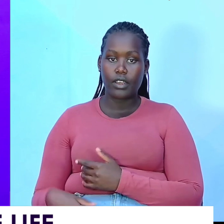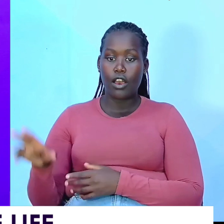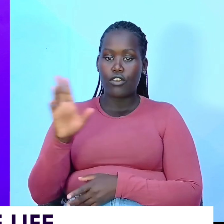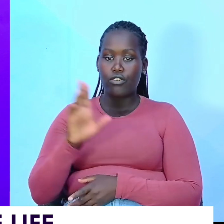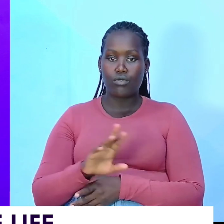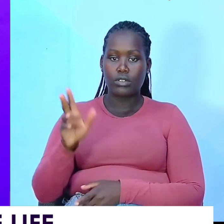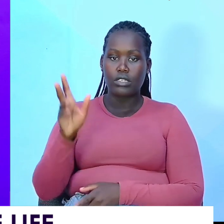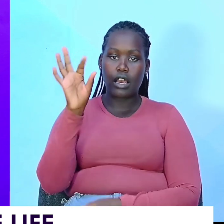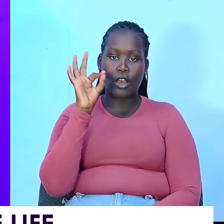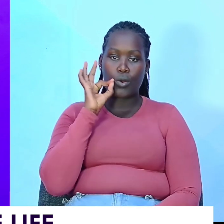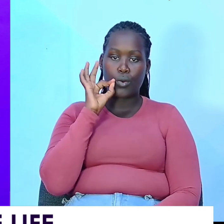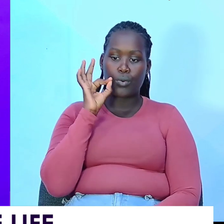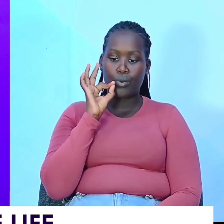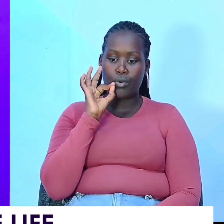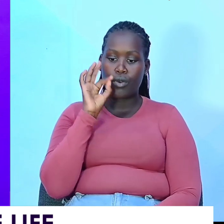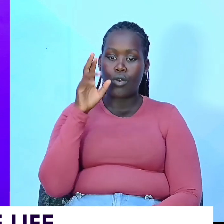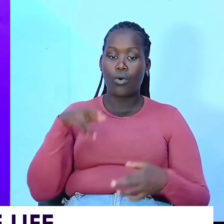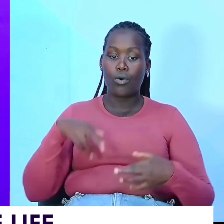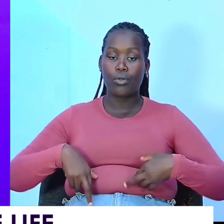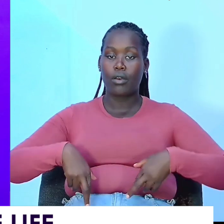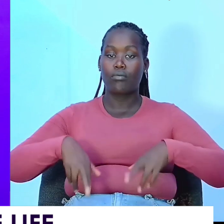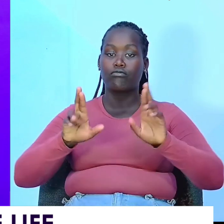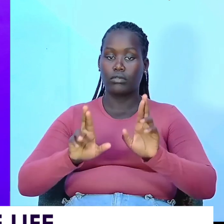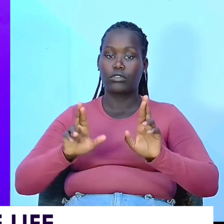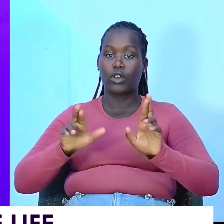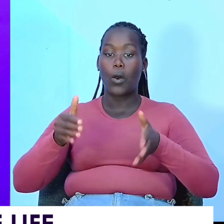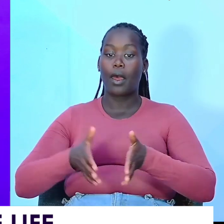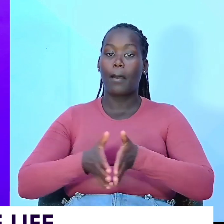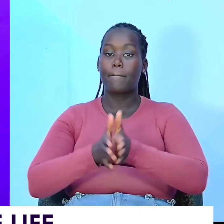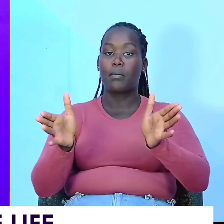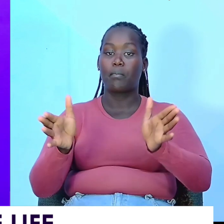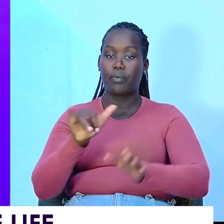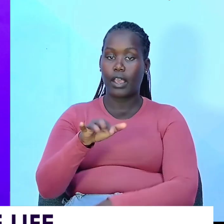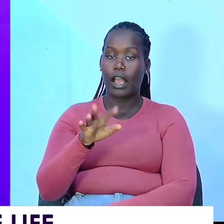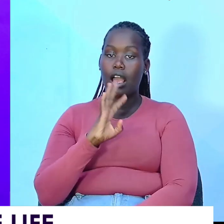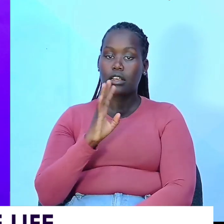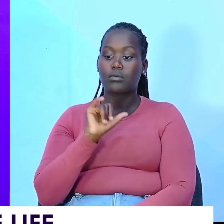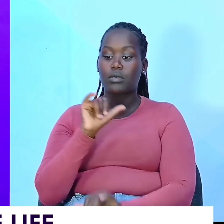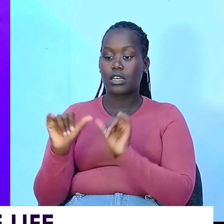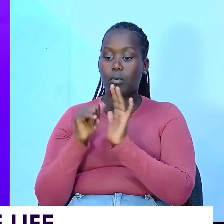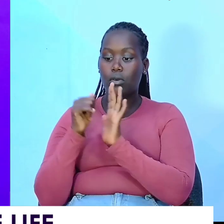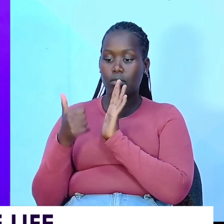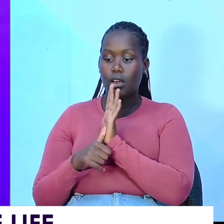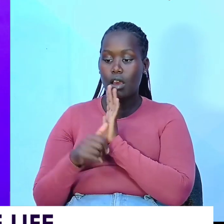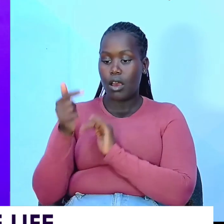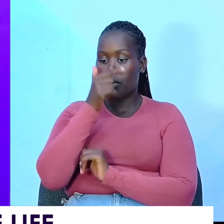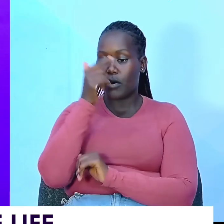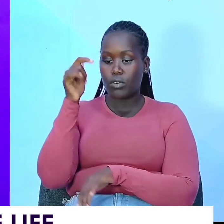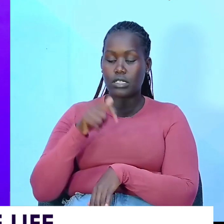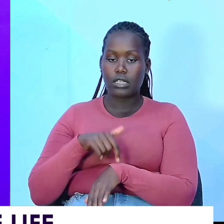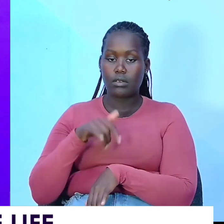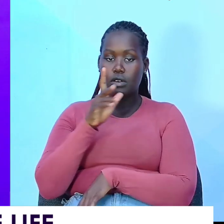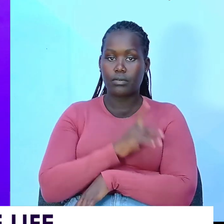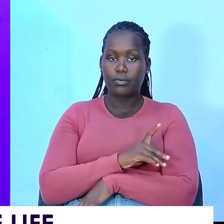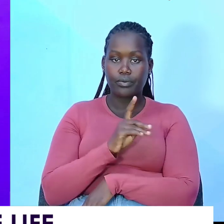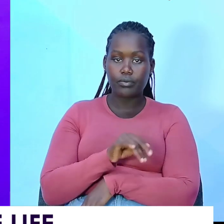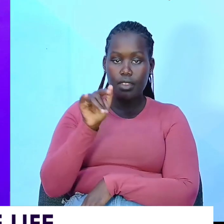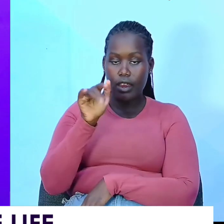that? I've seen it. Yeah. Does that speak of a problem? Because during those days, I know you're a